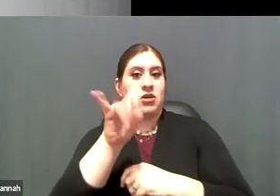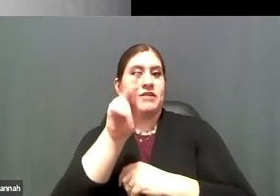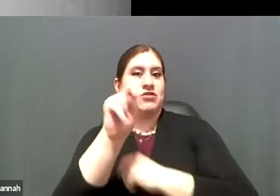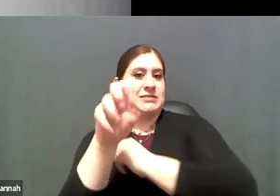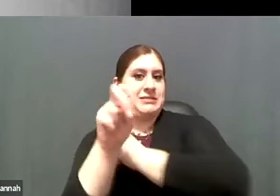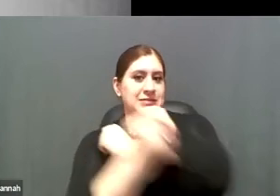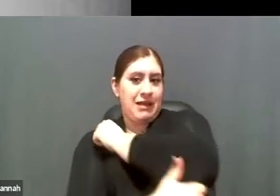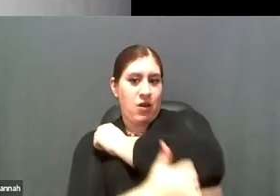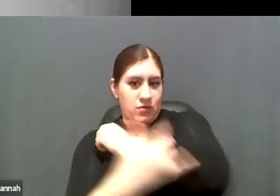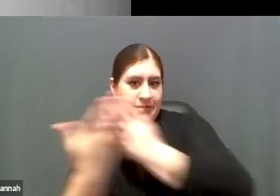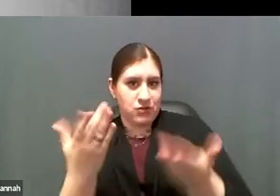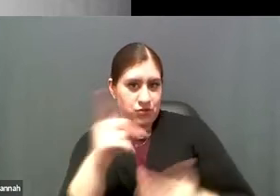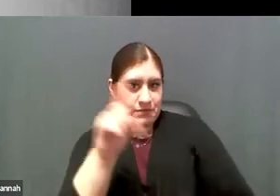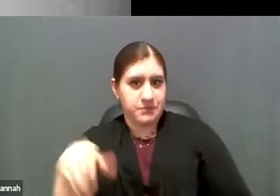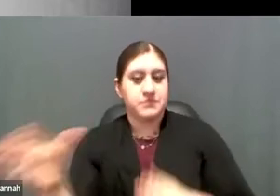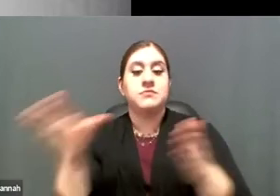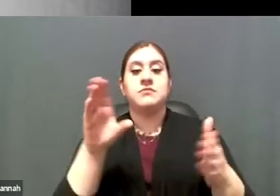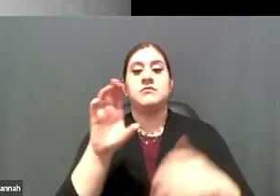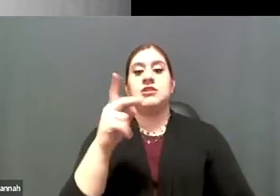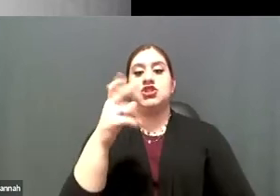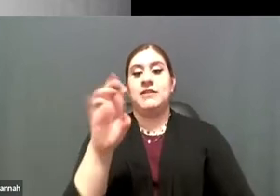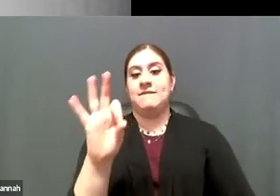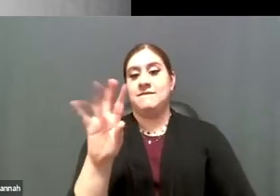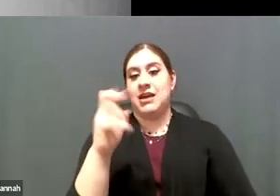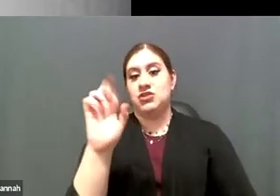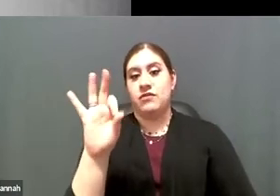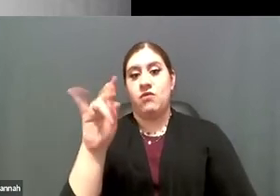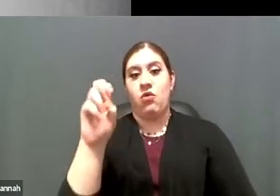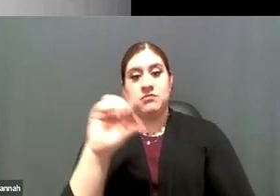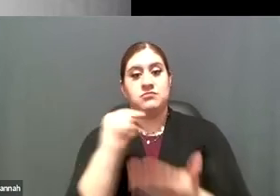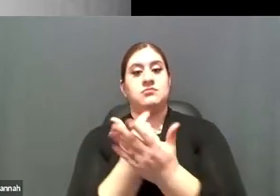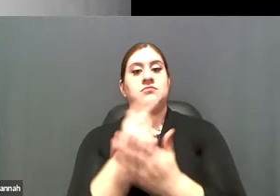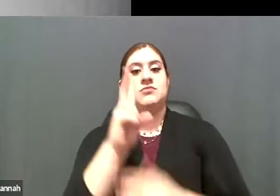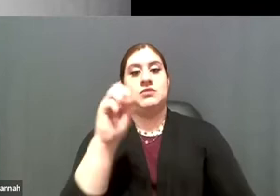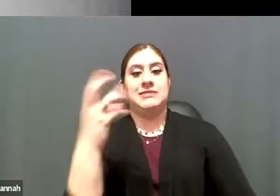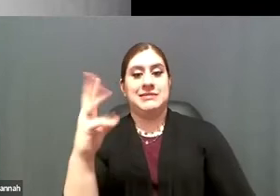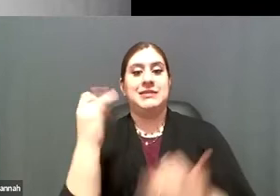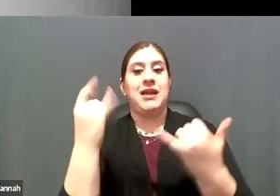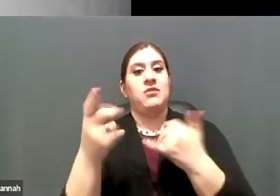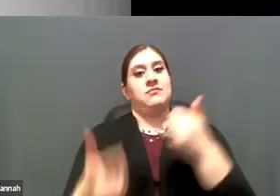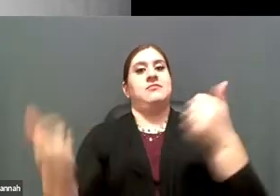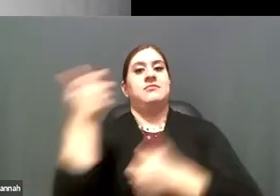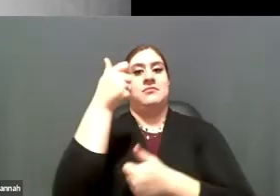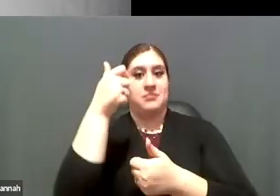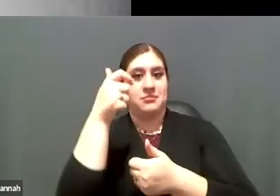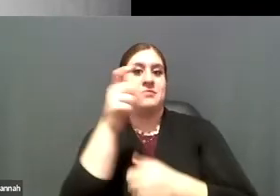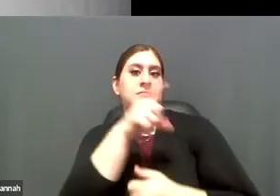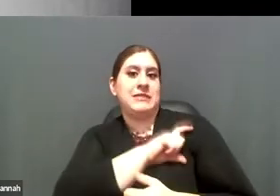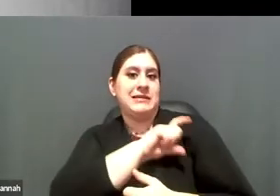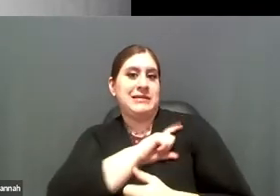in here in Texas. Chief Hector Flores graduated in 2016. He is the chief of police for Lamar University.